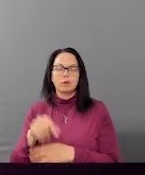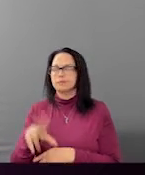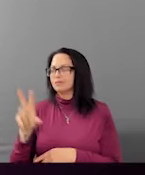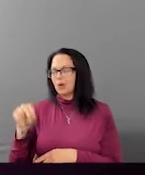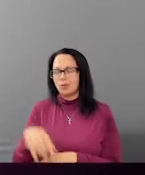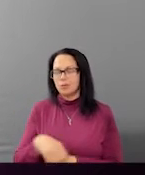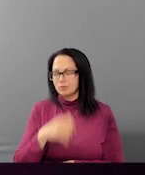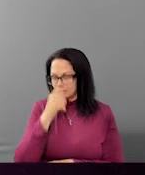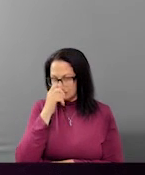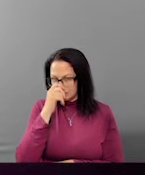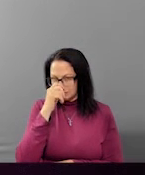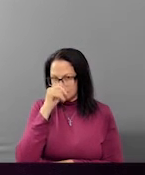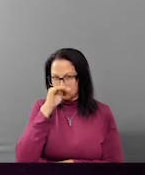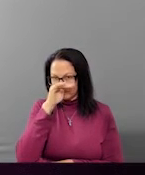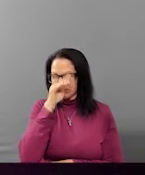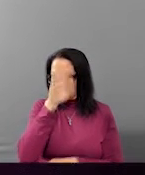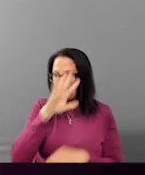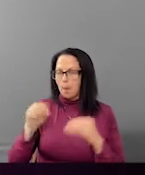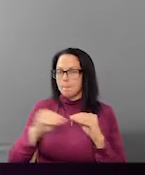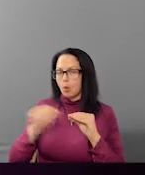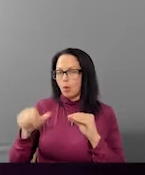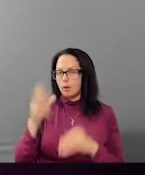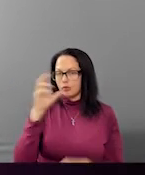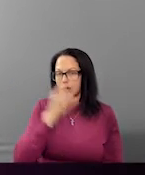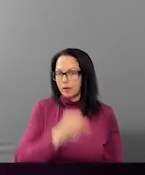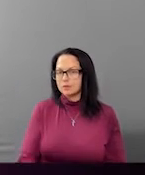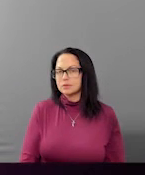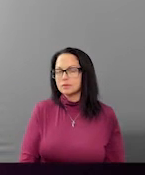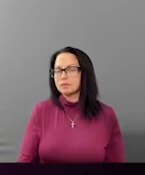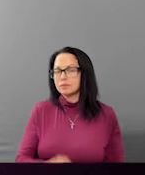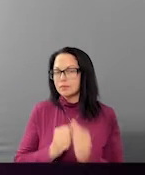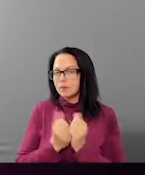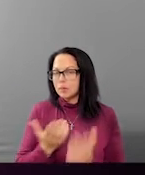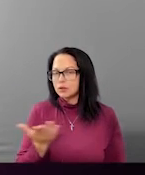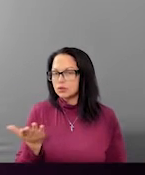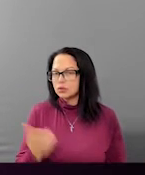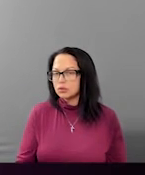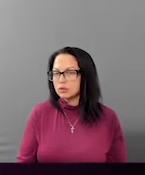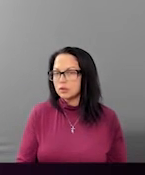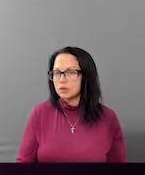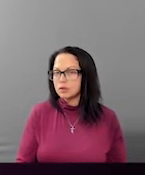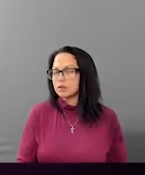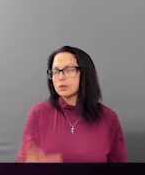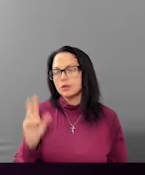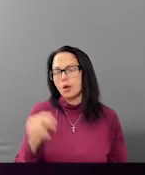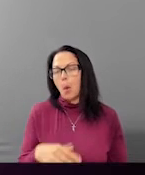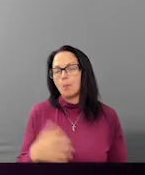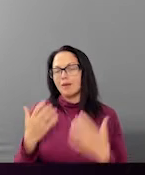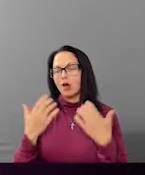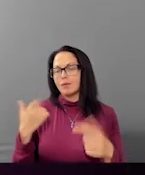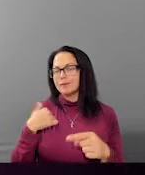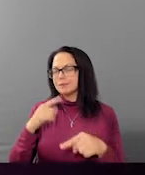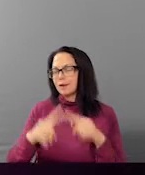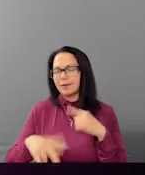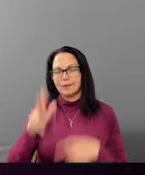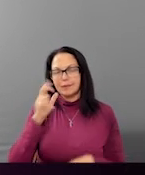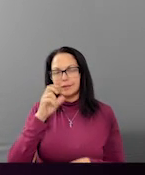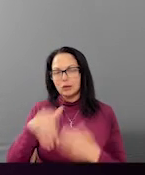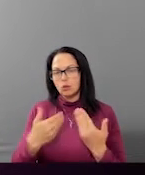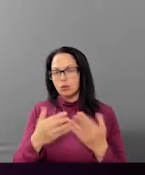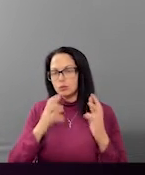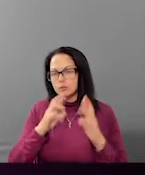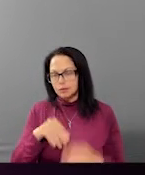More. Another guess. How much? No. More. Say